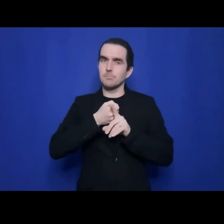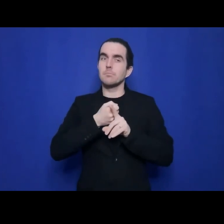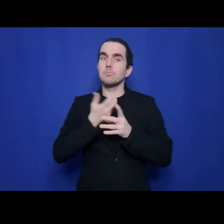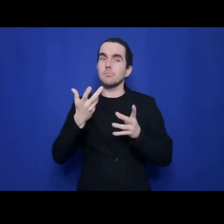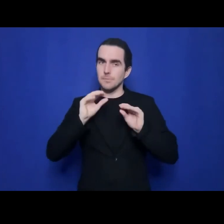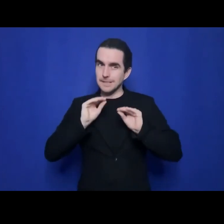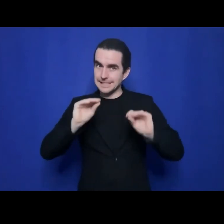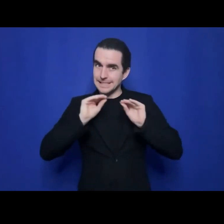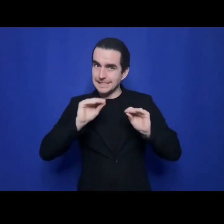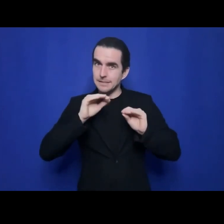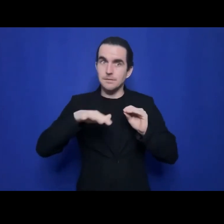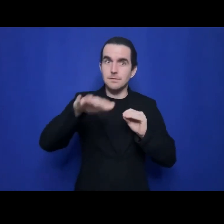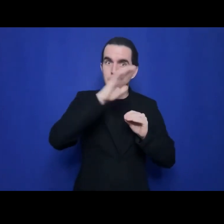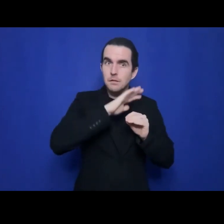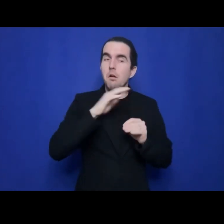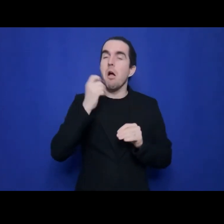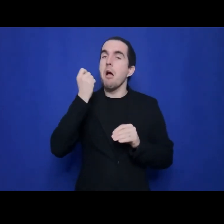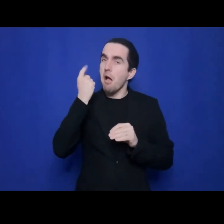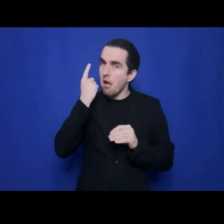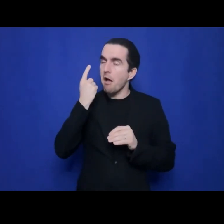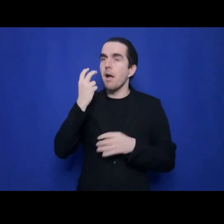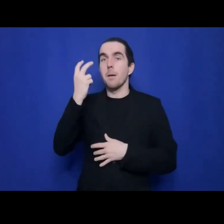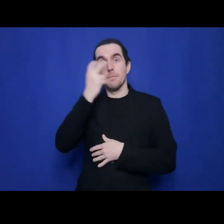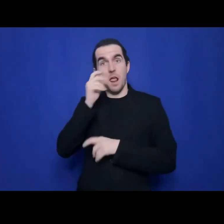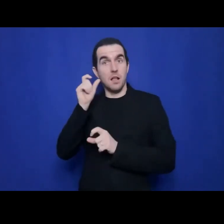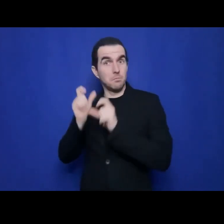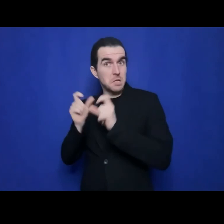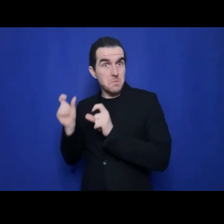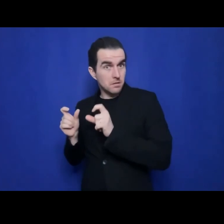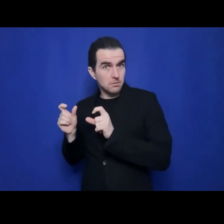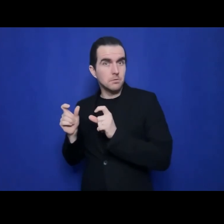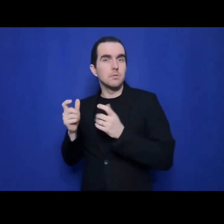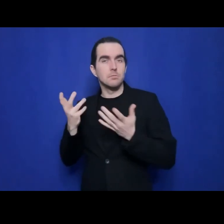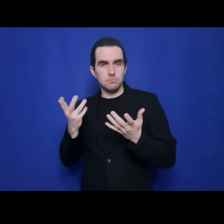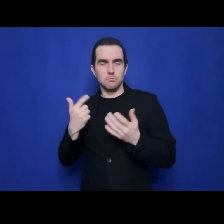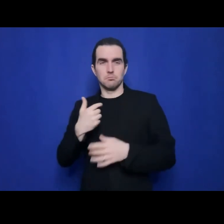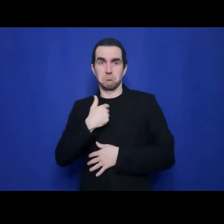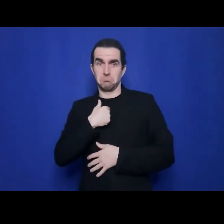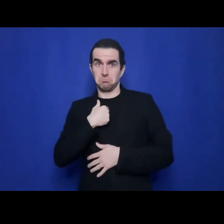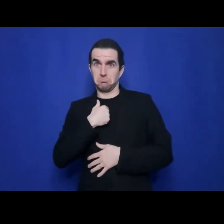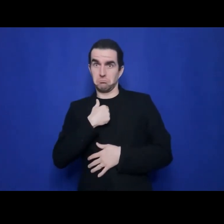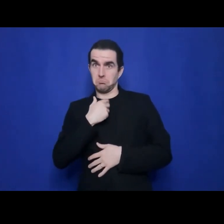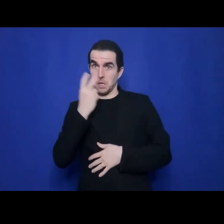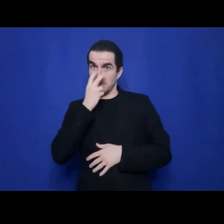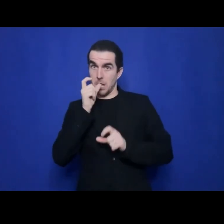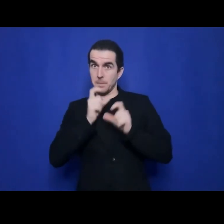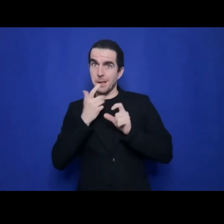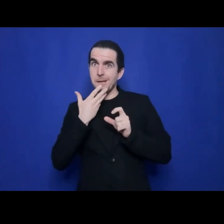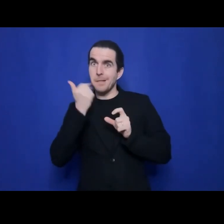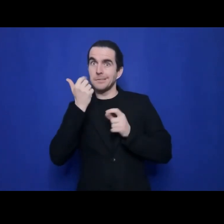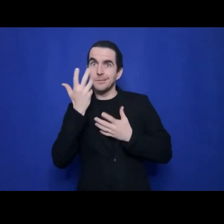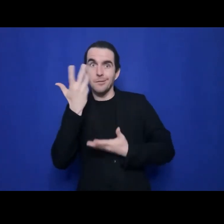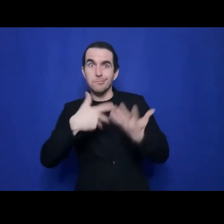better capable of handling awkward situations like those as well. So in summation, I'd